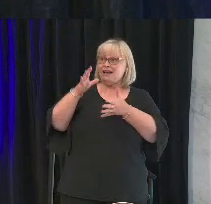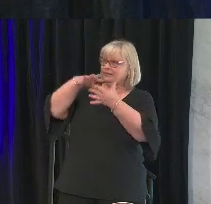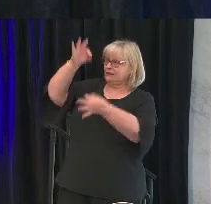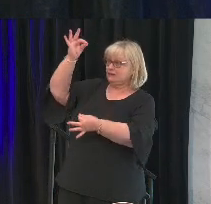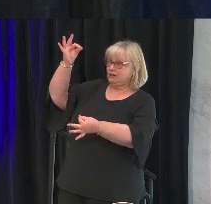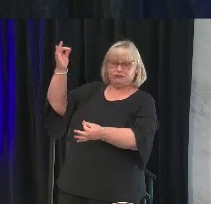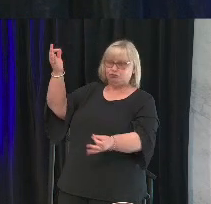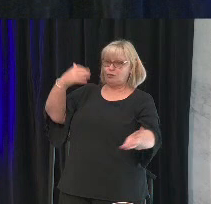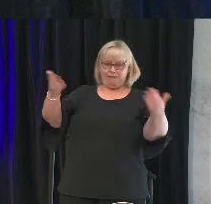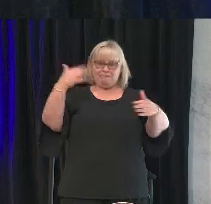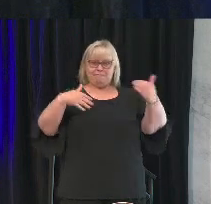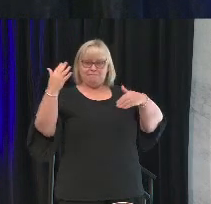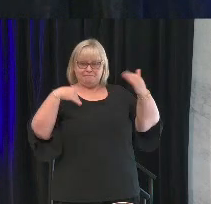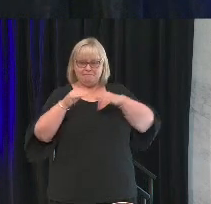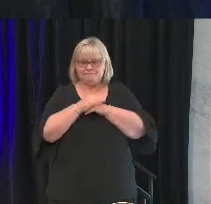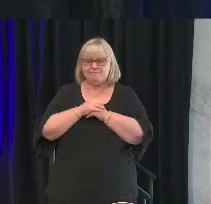us.